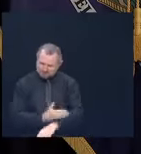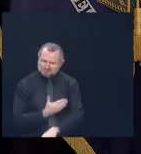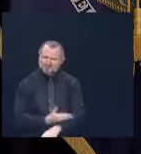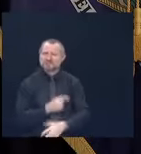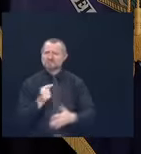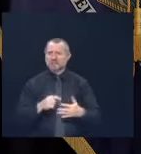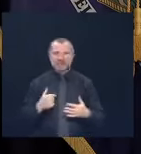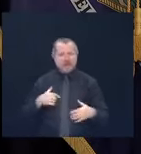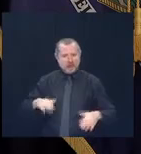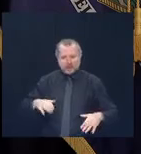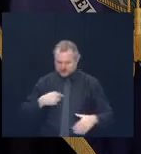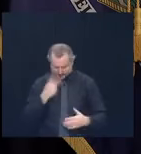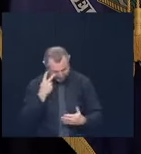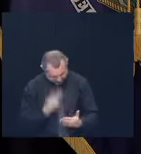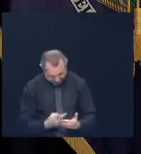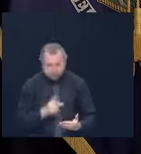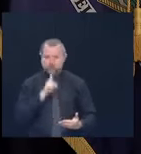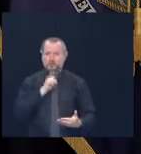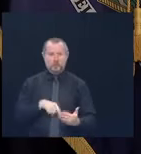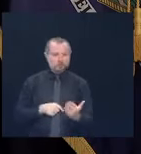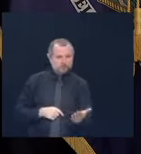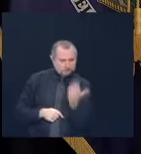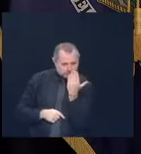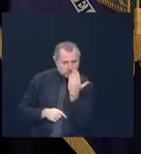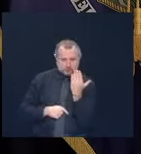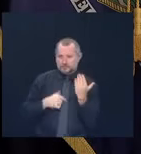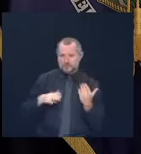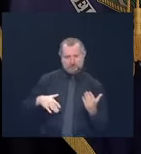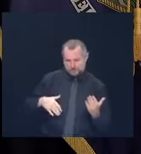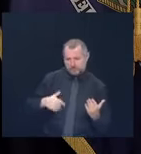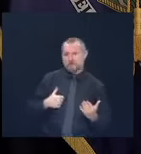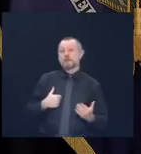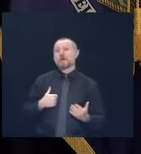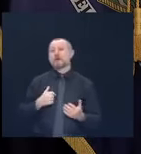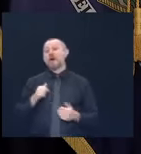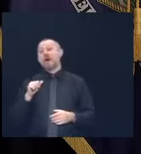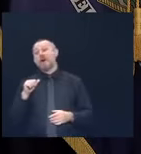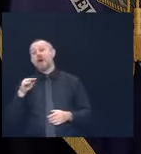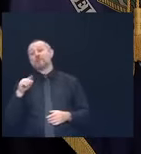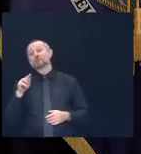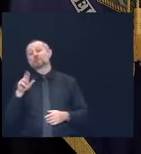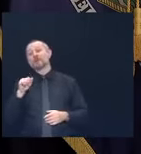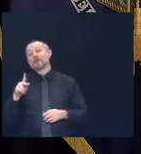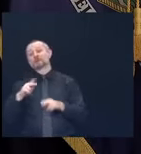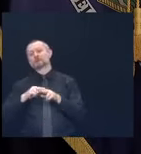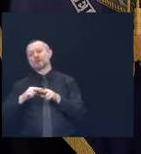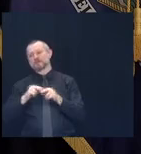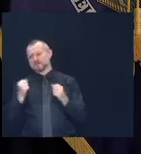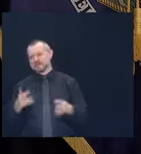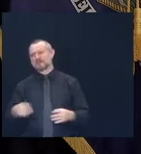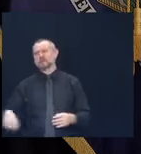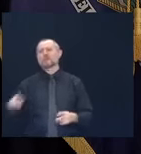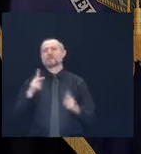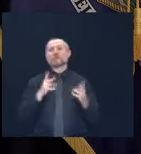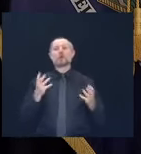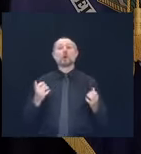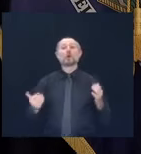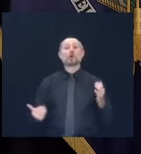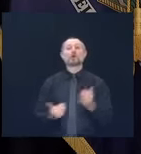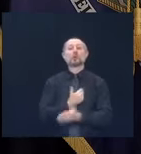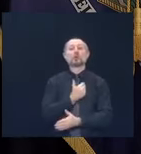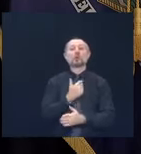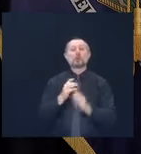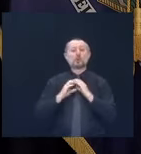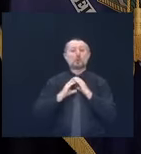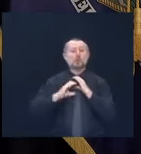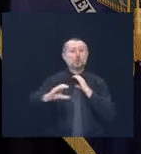report. There's also a desire by Amtrak and many people to build new tunnels to have